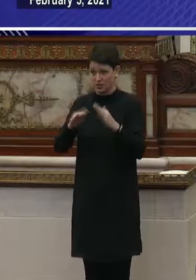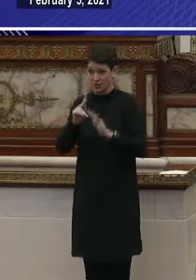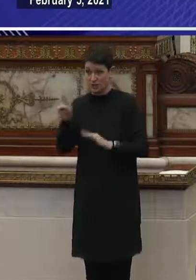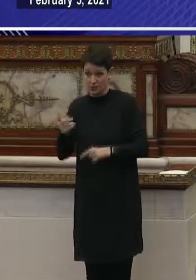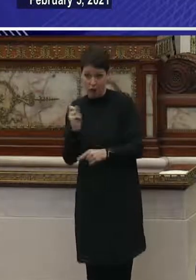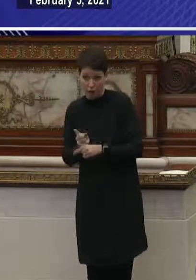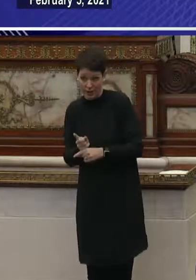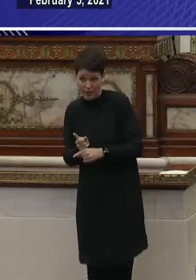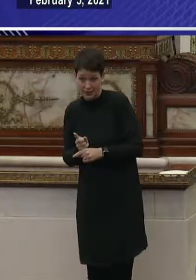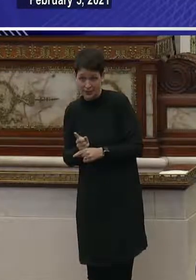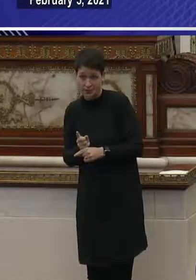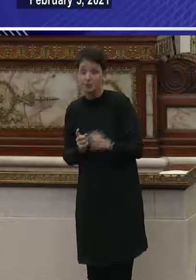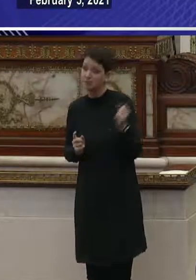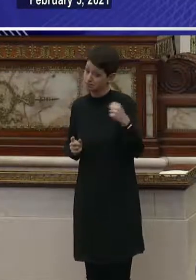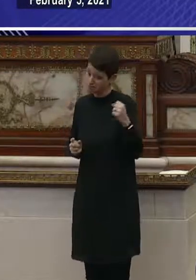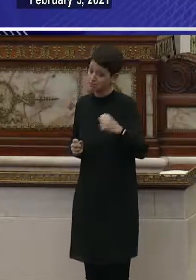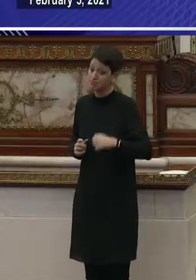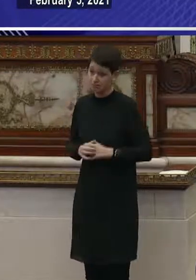Philadelphia.